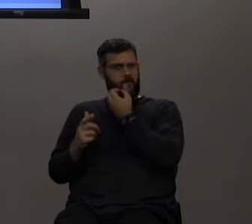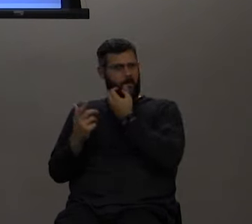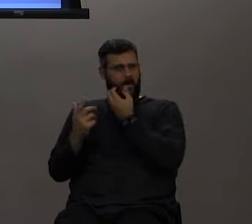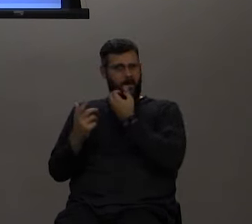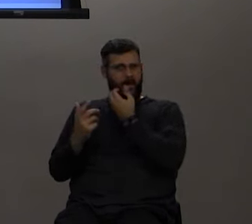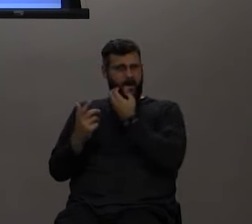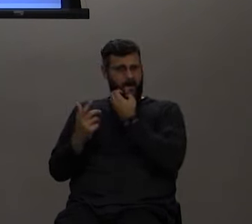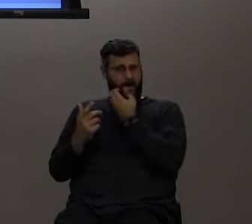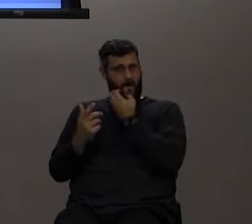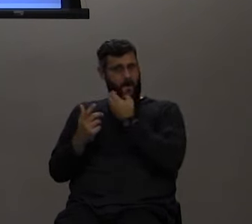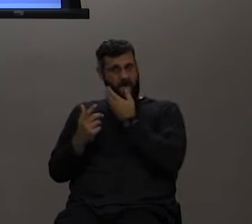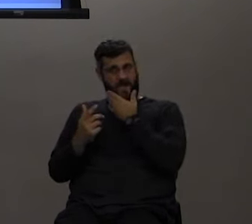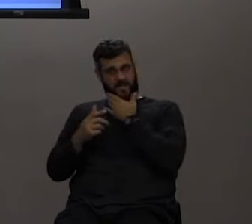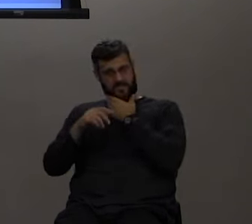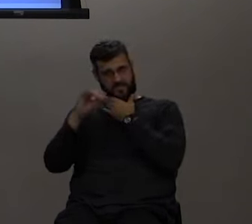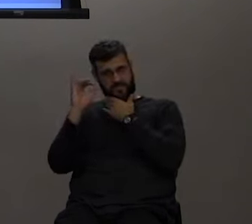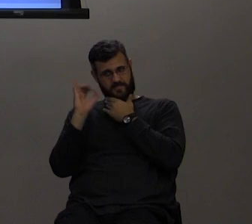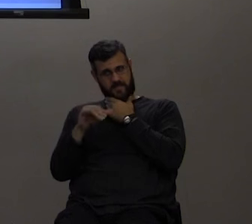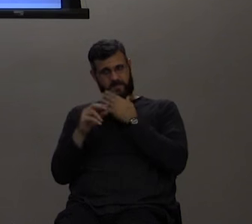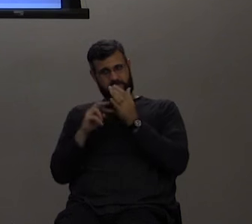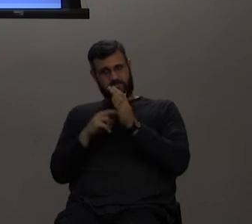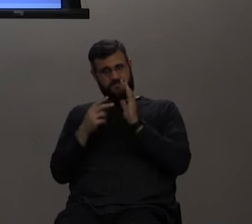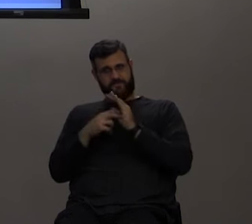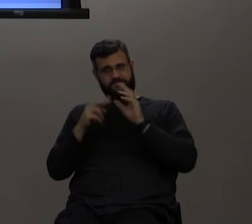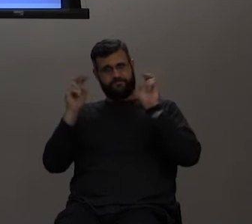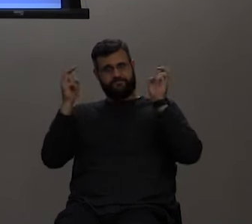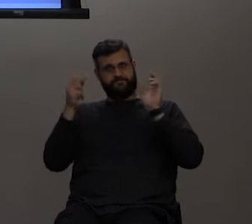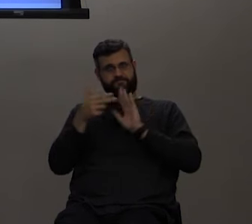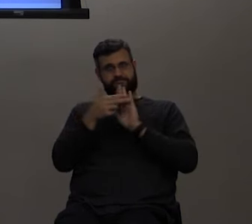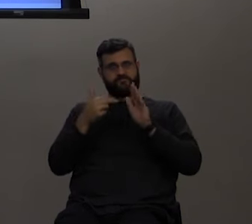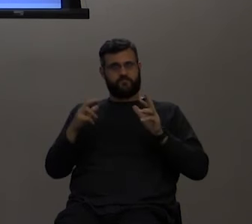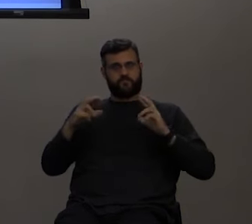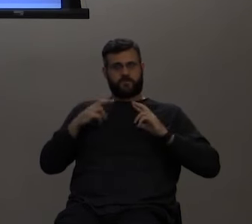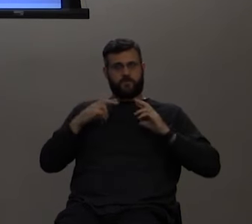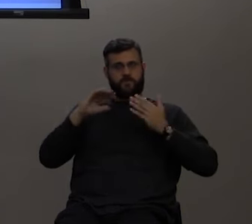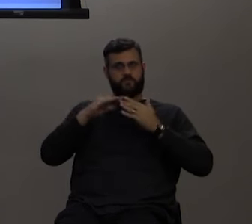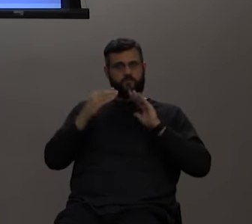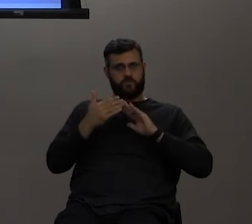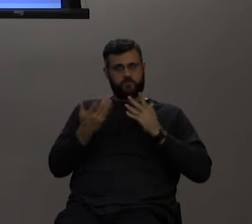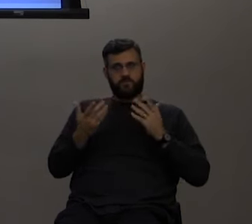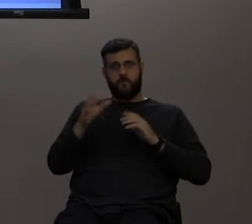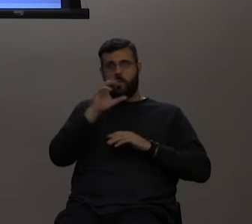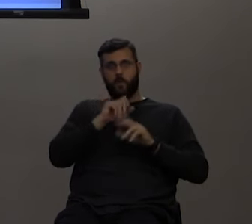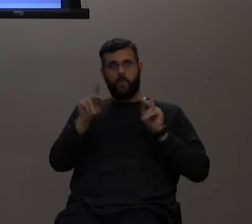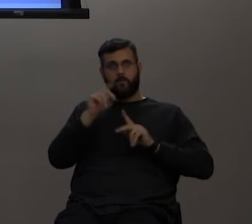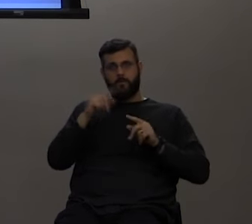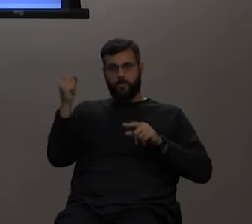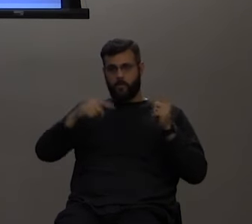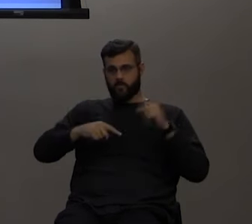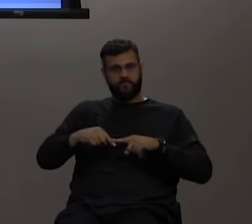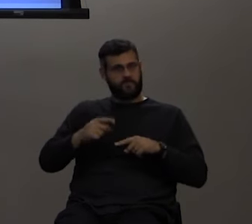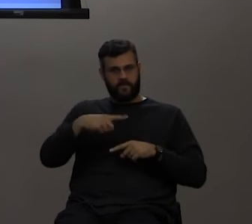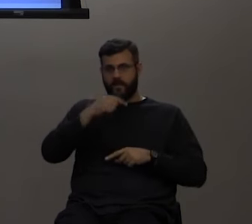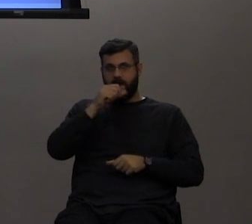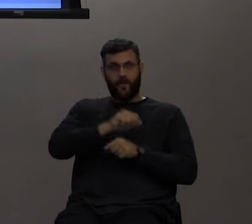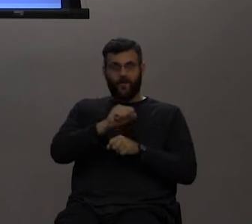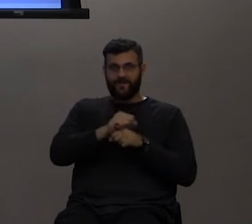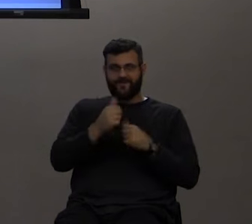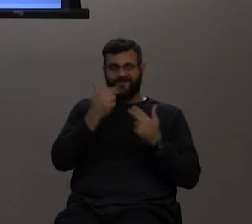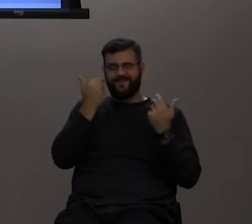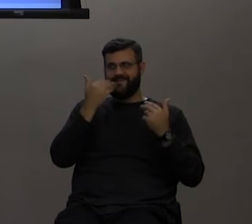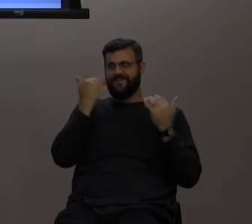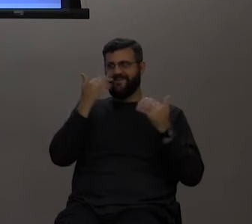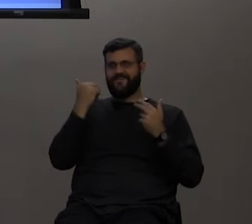is it a fact that we're more or less considered a retirement community? We're having old people coming in that's not working?